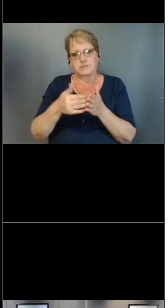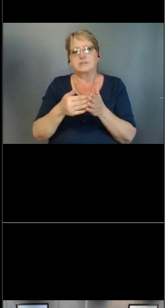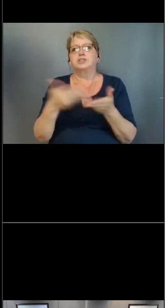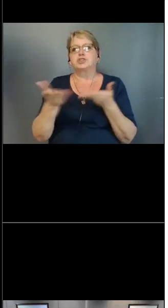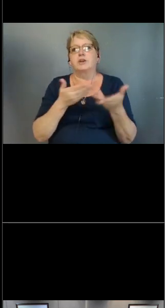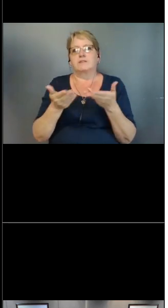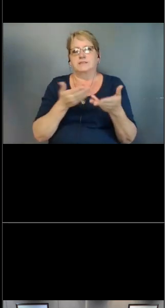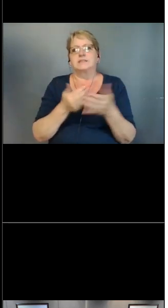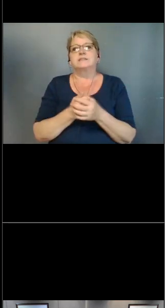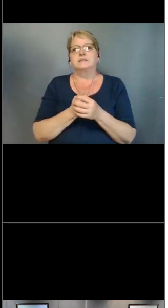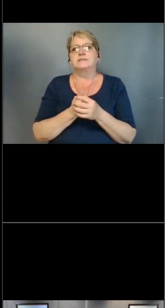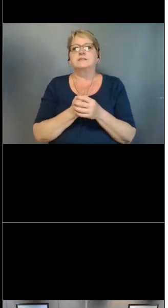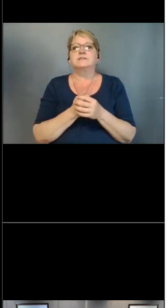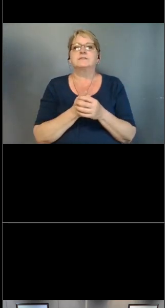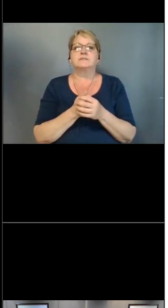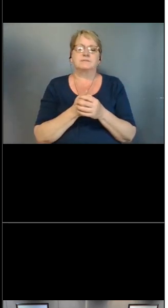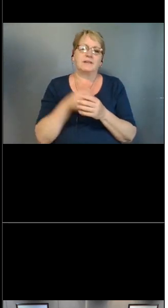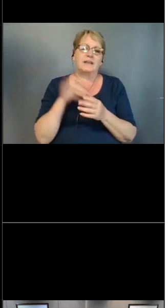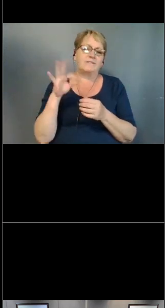to access the 32 if needed.